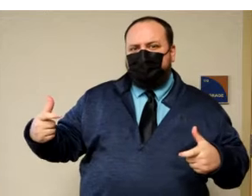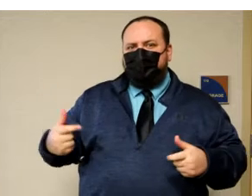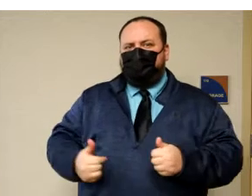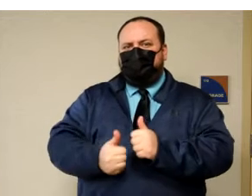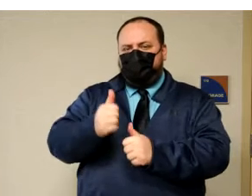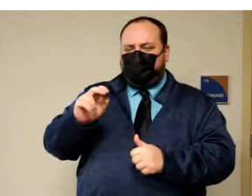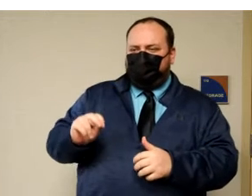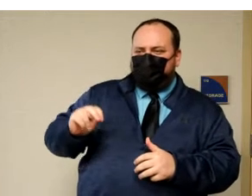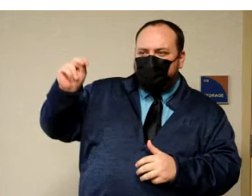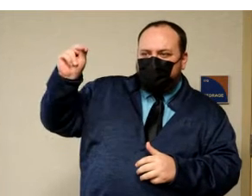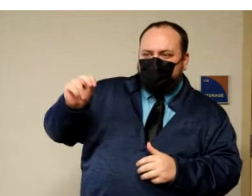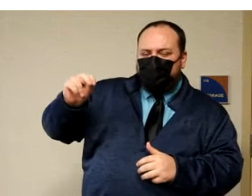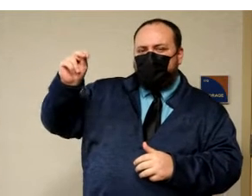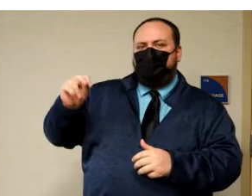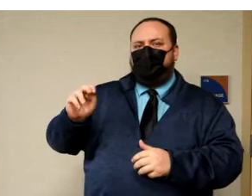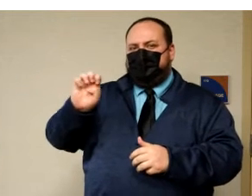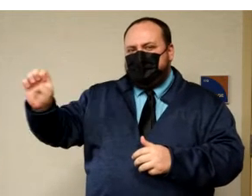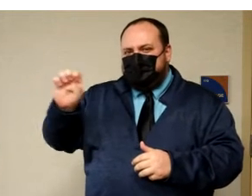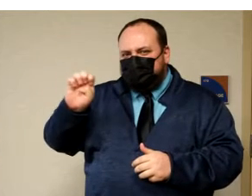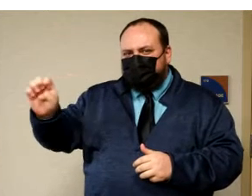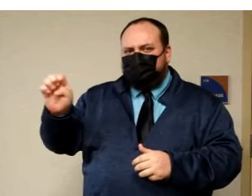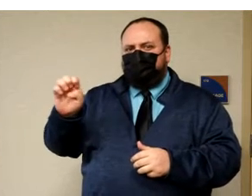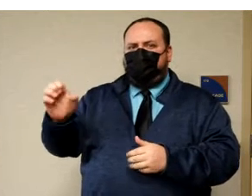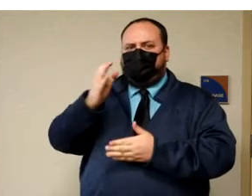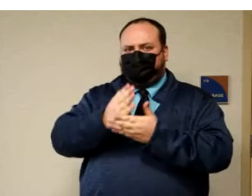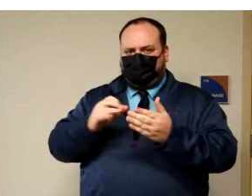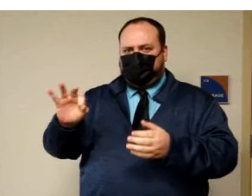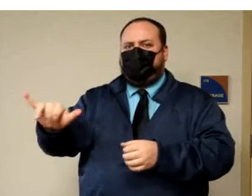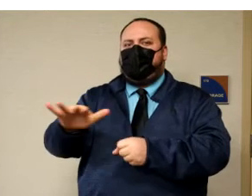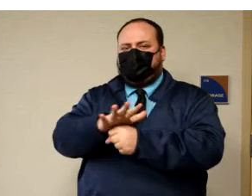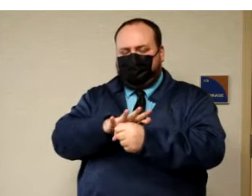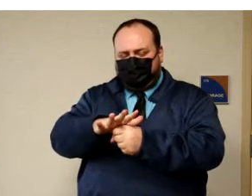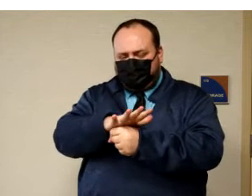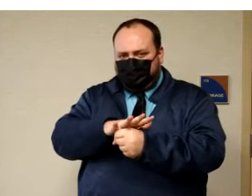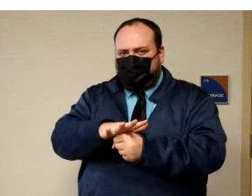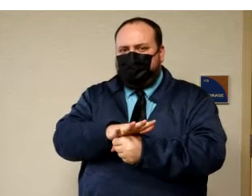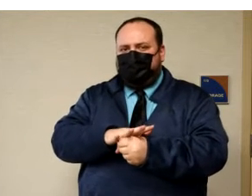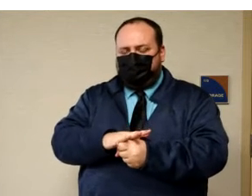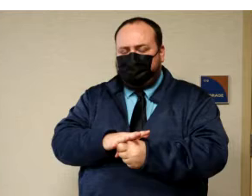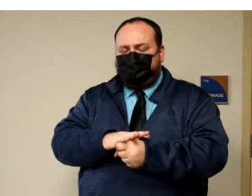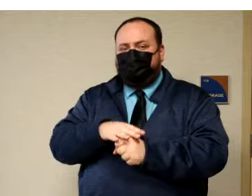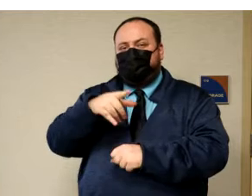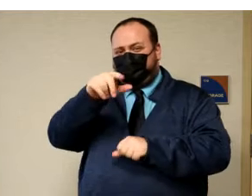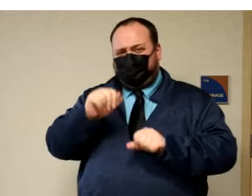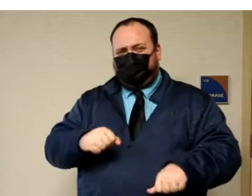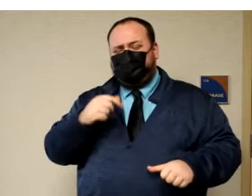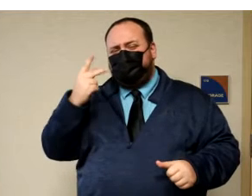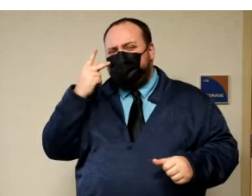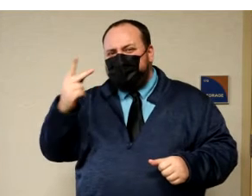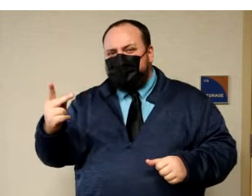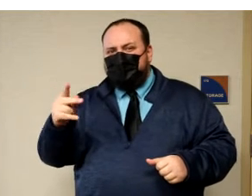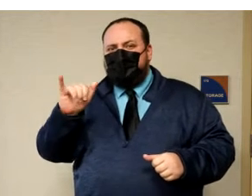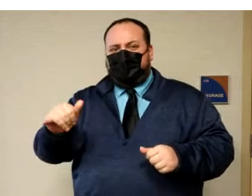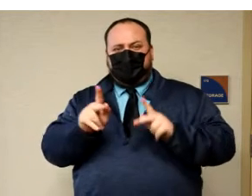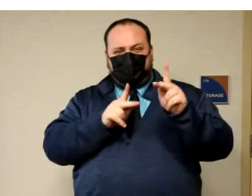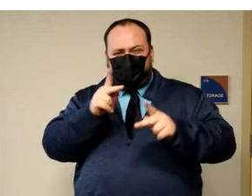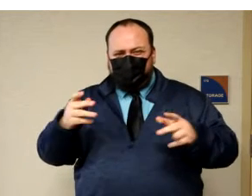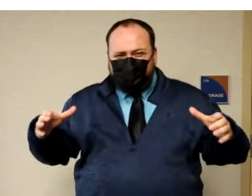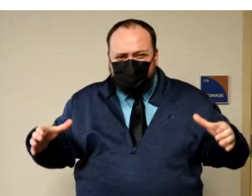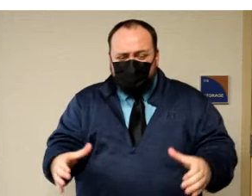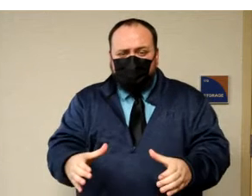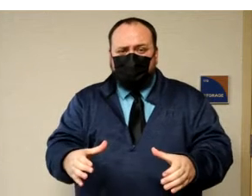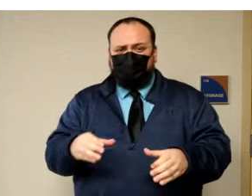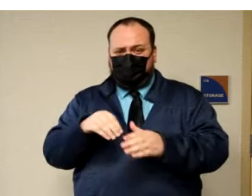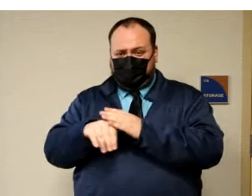the northern and eastern parts of the district. You can see here the population in